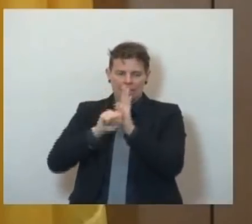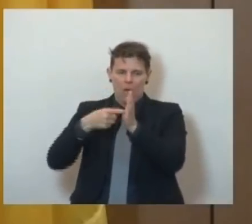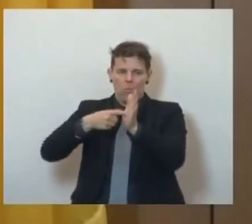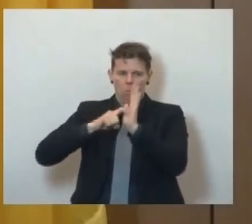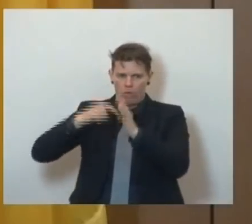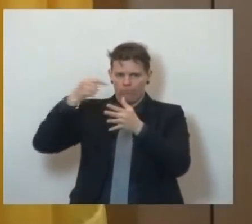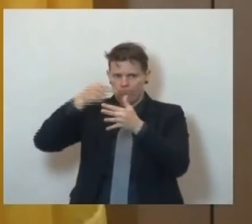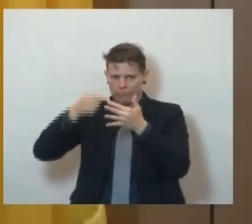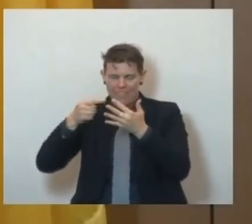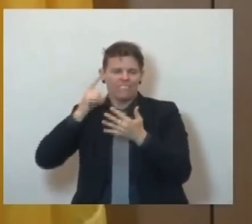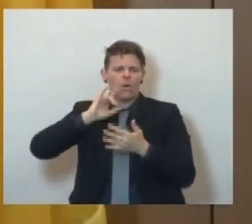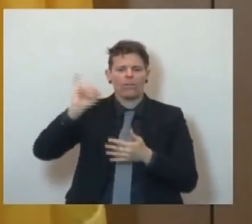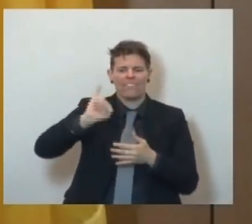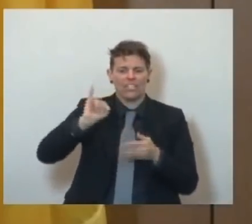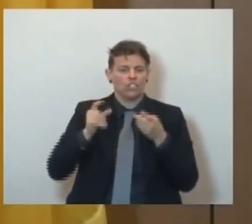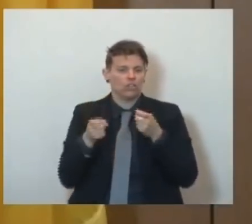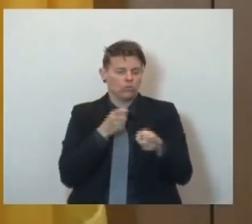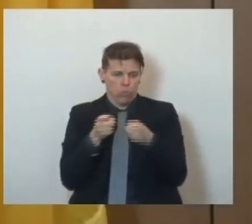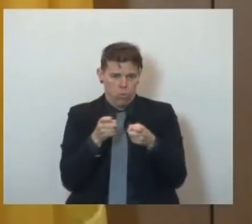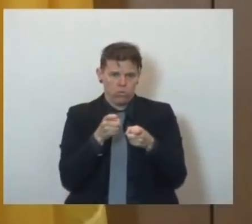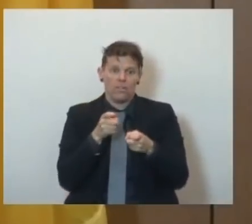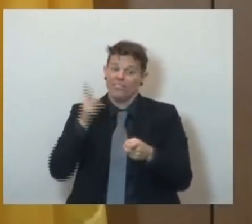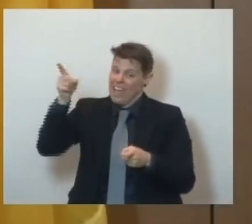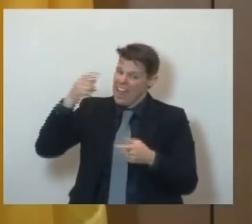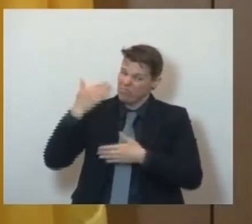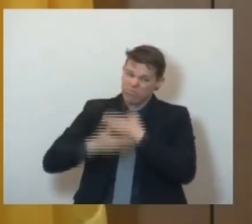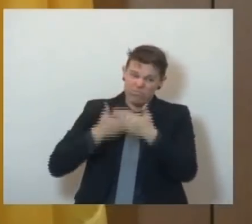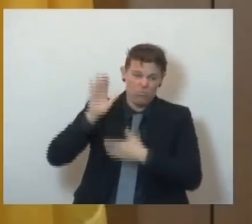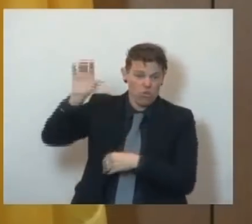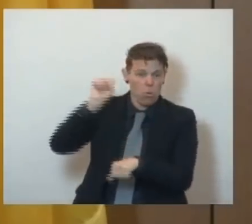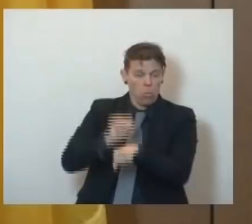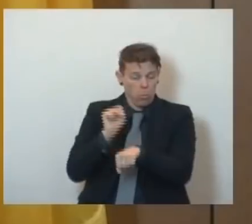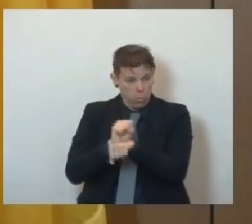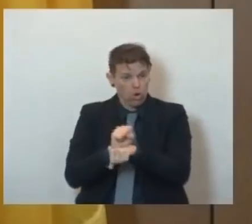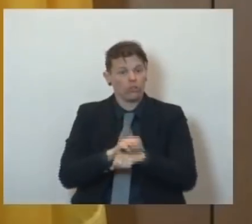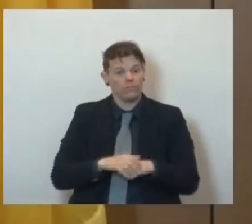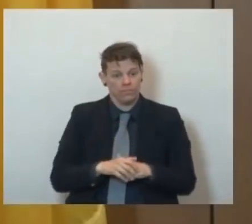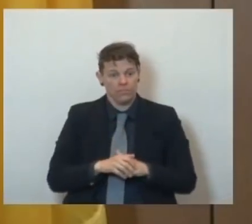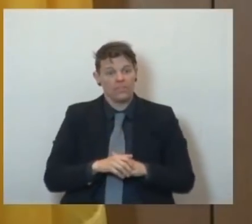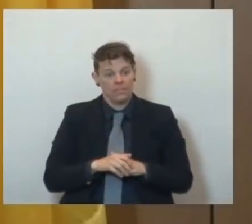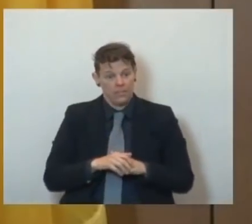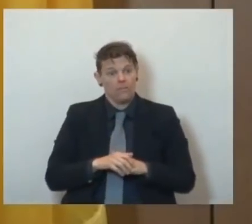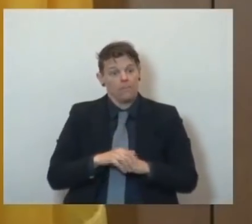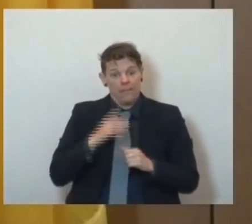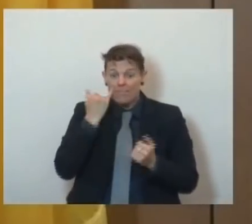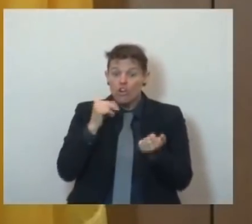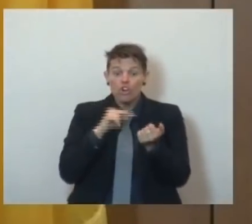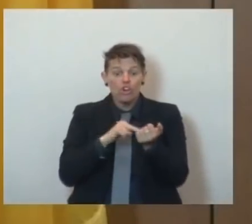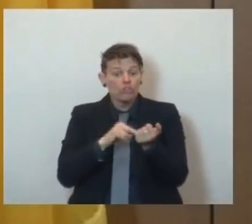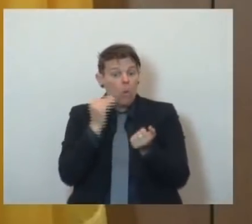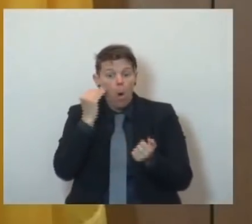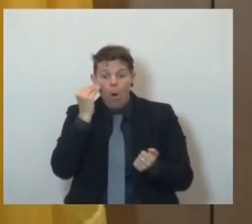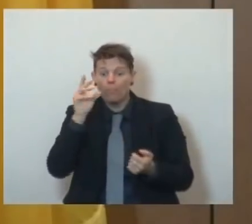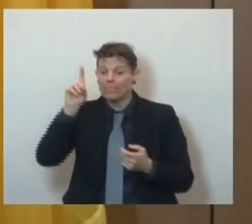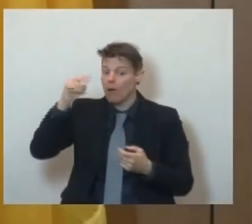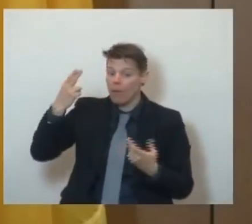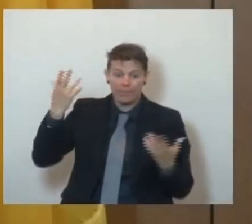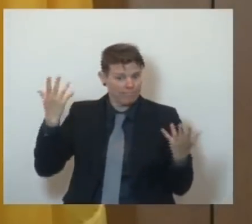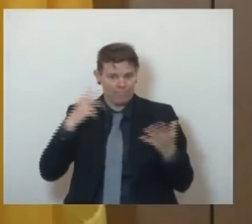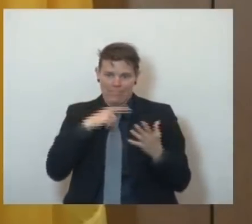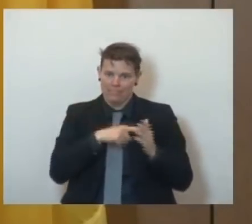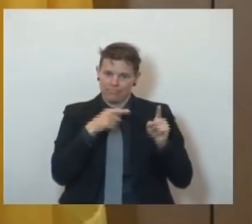control, and they do that. If they don't do that, they're accountable. It's a really tough set of circumstances.